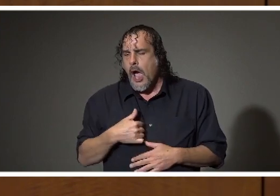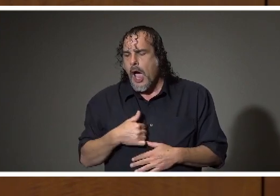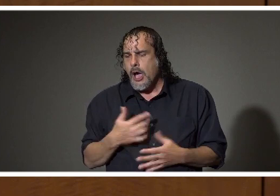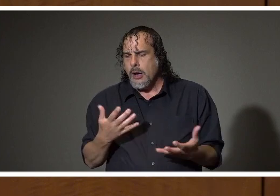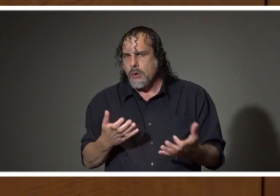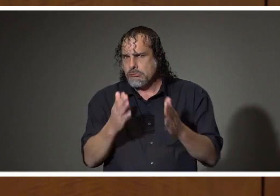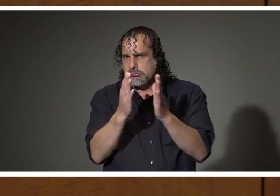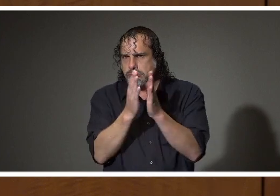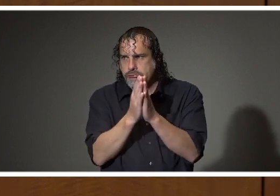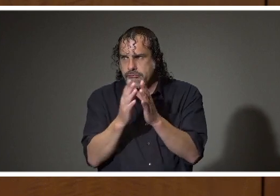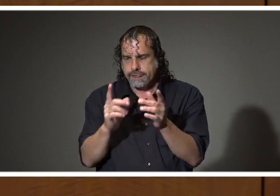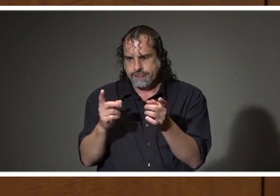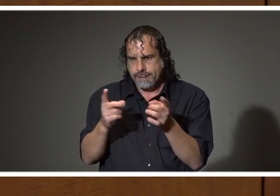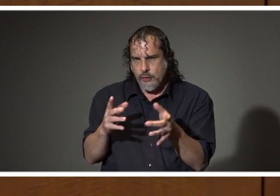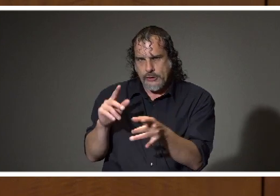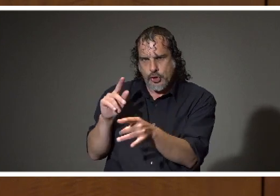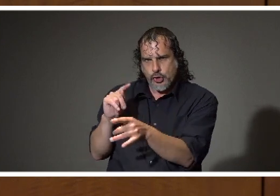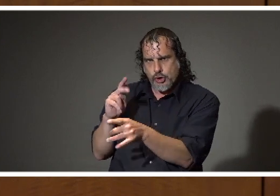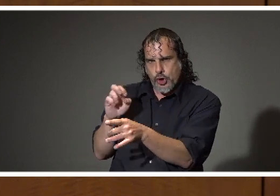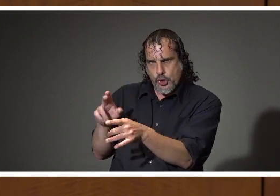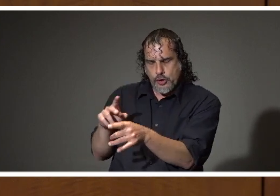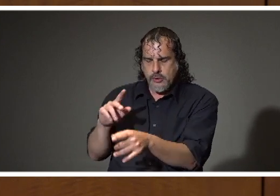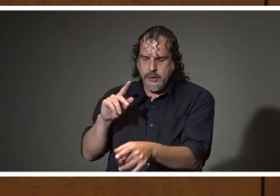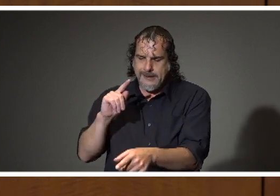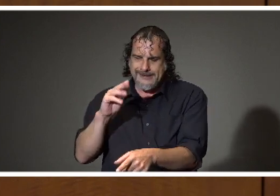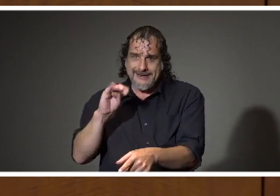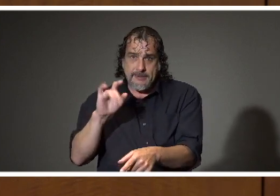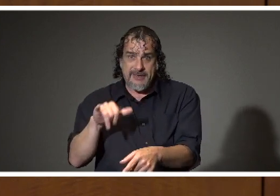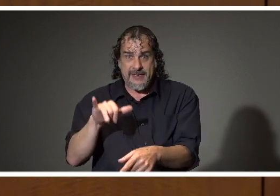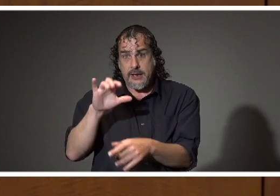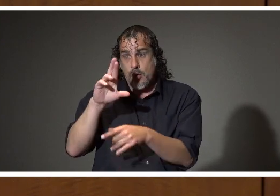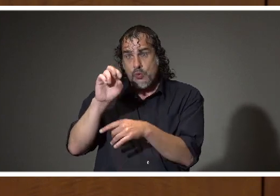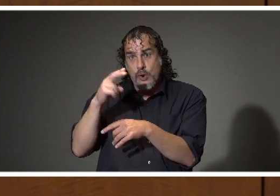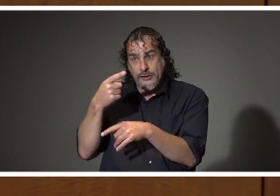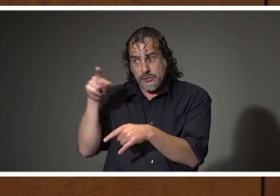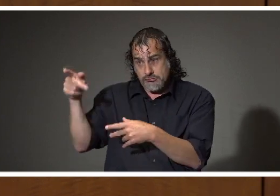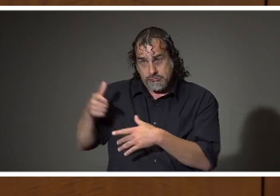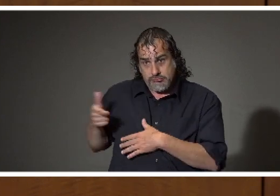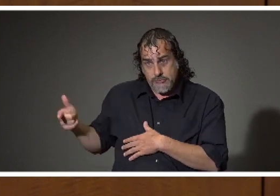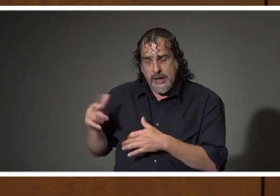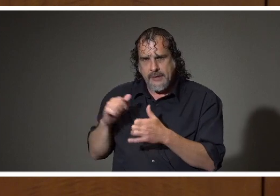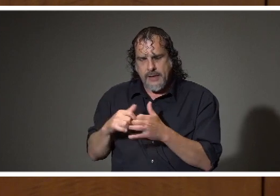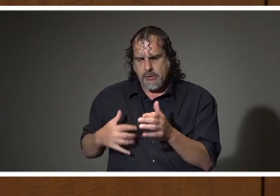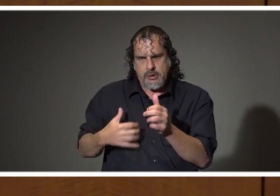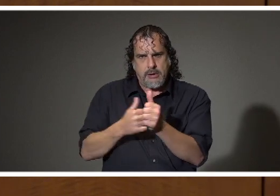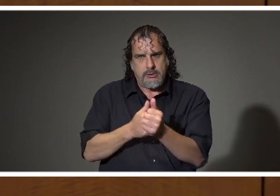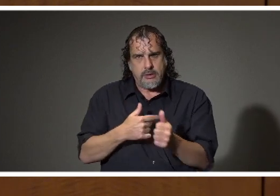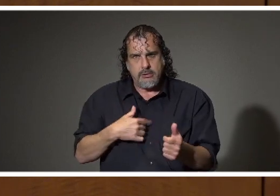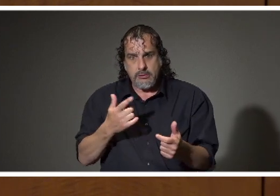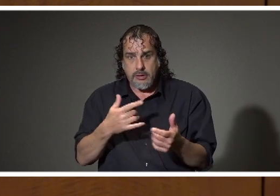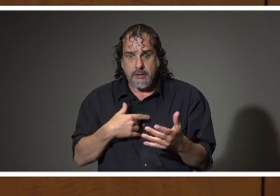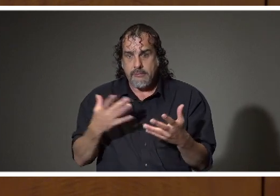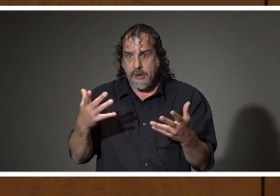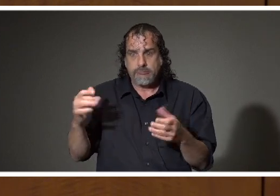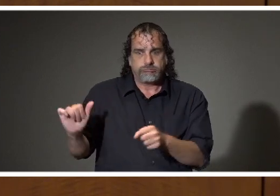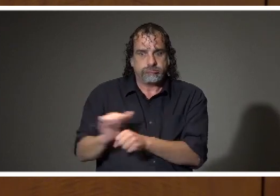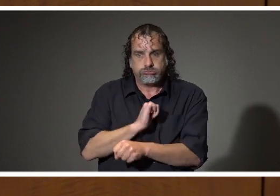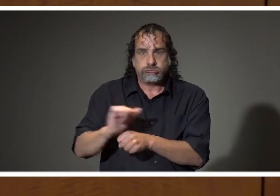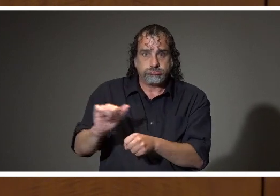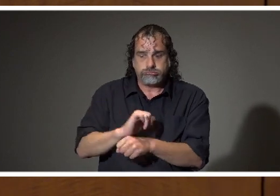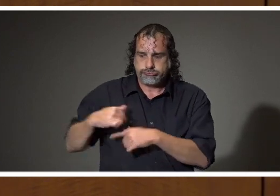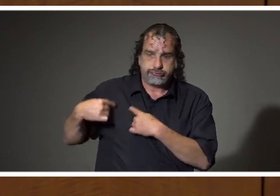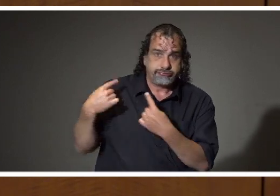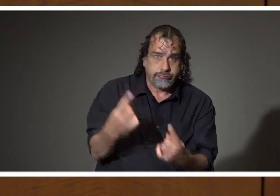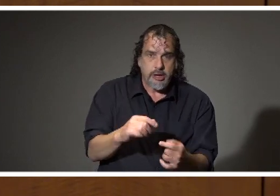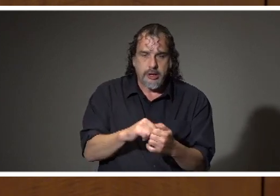ask Director Turner and Timothy Rush to give us an update on what I believe to be very impressive efforts to deal with